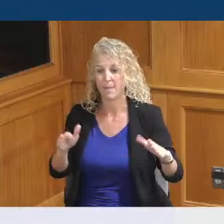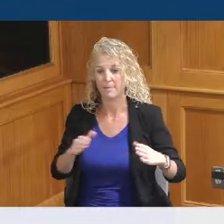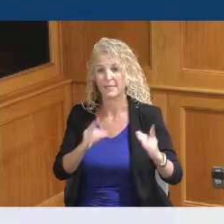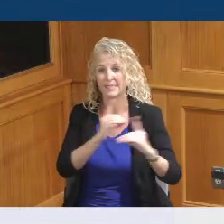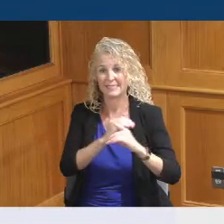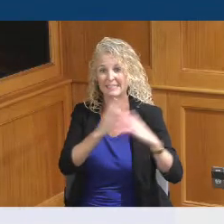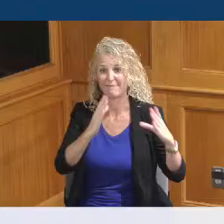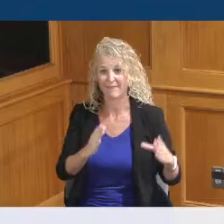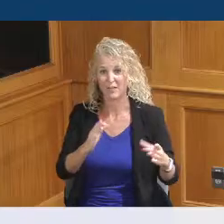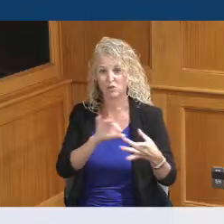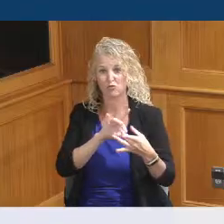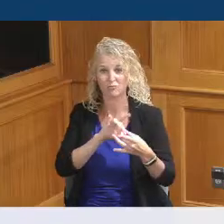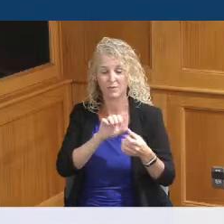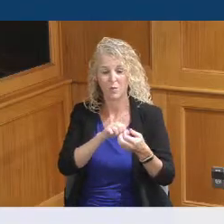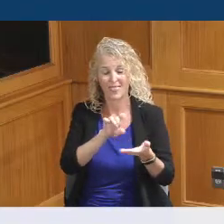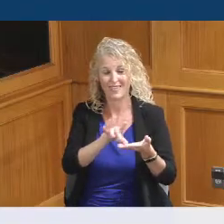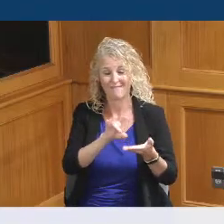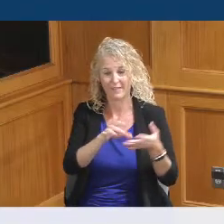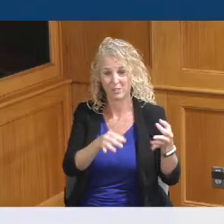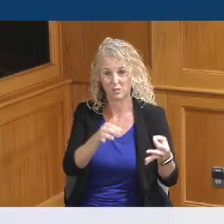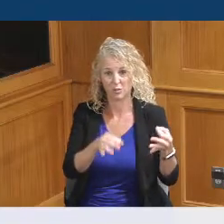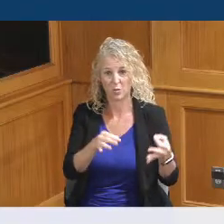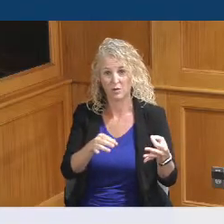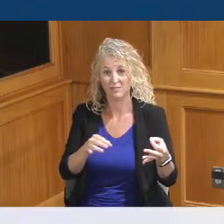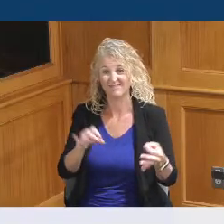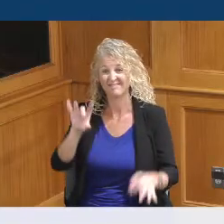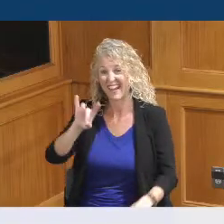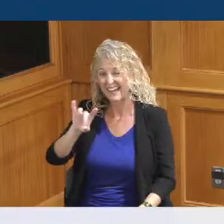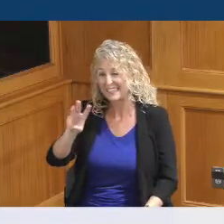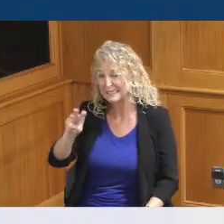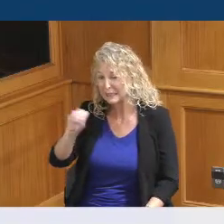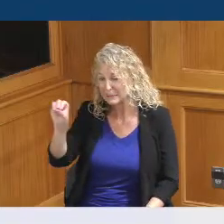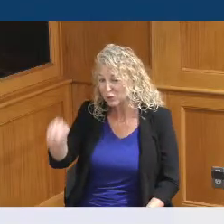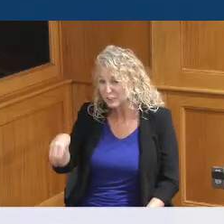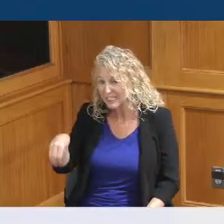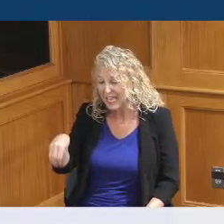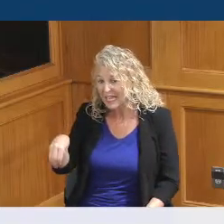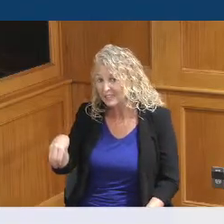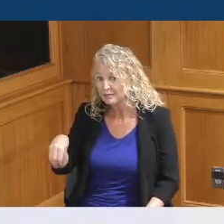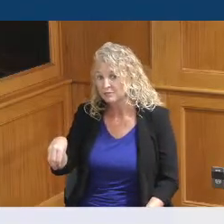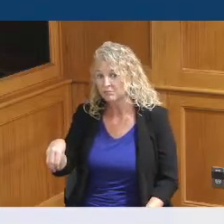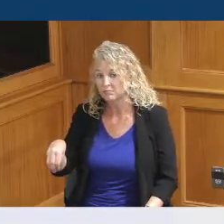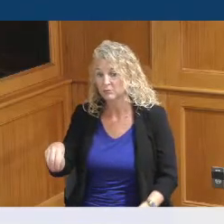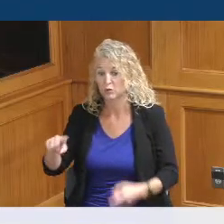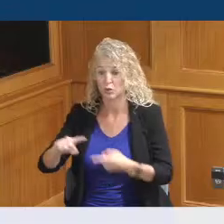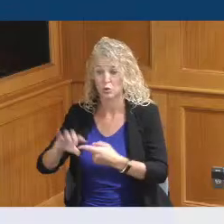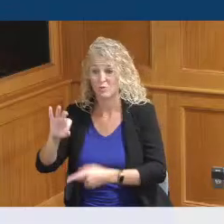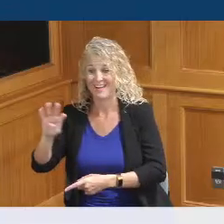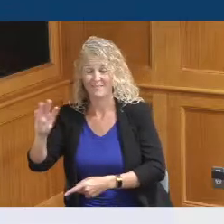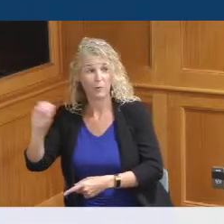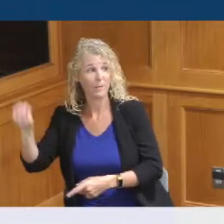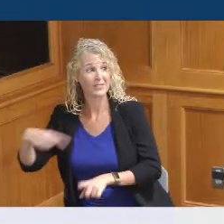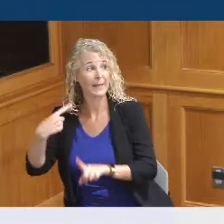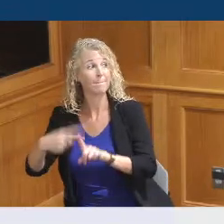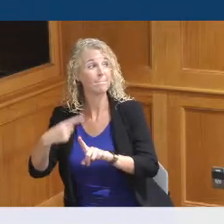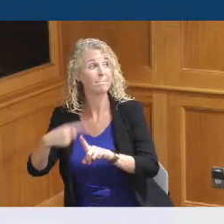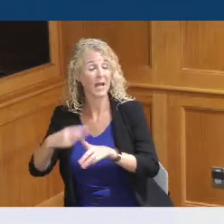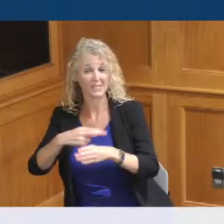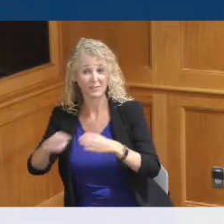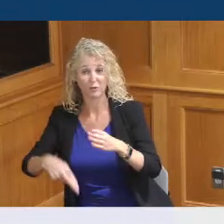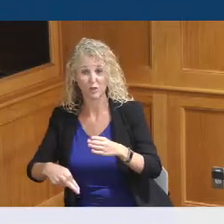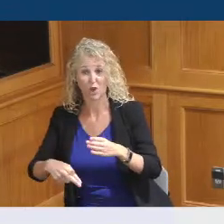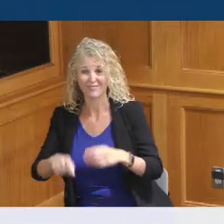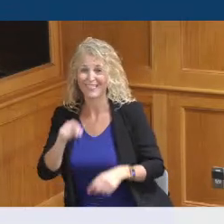And as I said earlier, the numbers, we're looking at 86%, 94% positive outcomes. This is meeting a huge